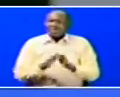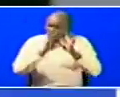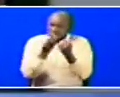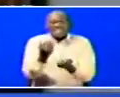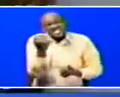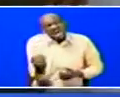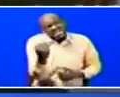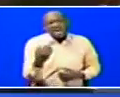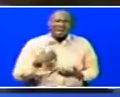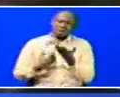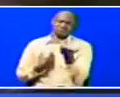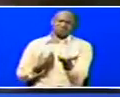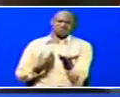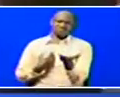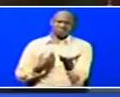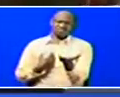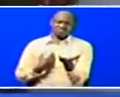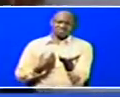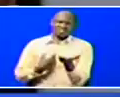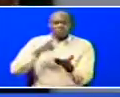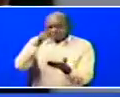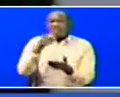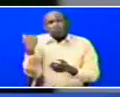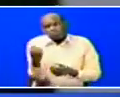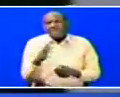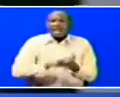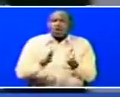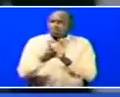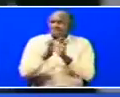young families. You are making children orphaned.